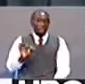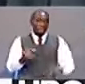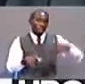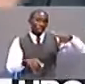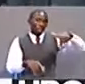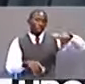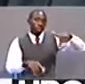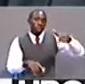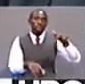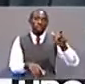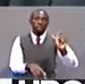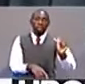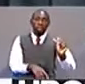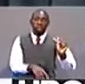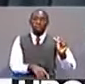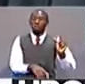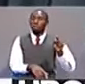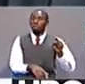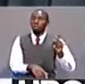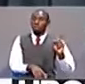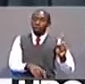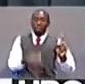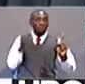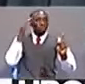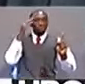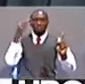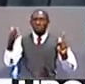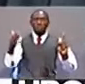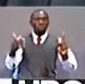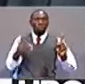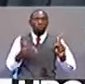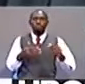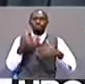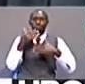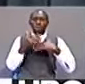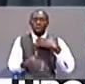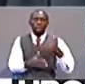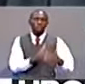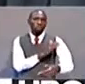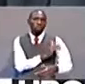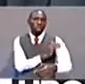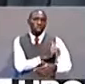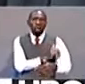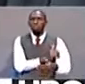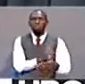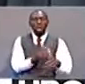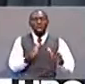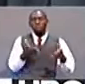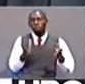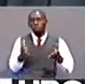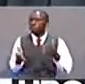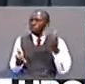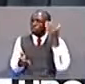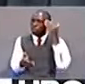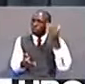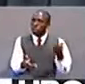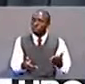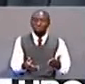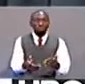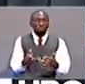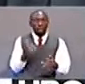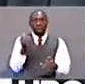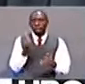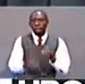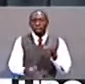76.1 do not know that they have high blood pressure. And it is on that note that the death of the